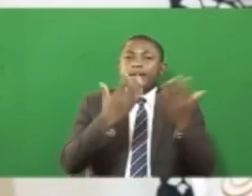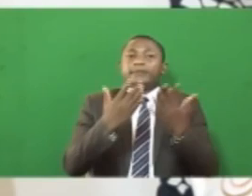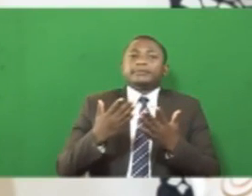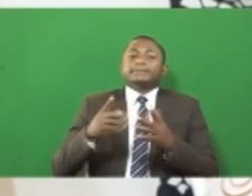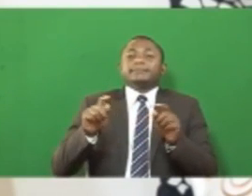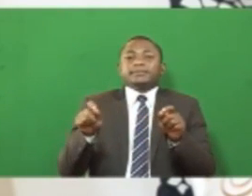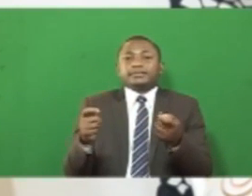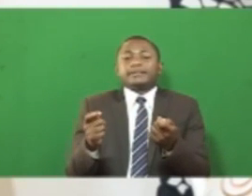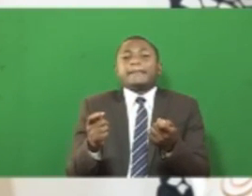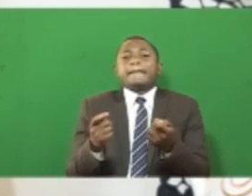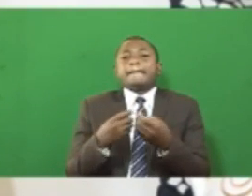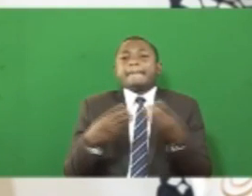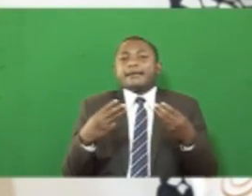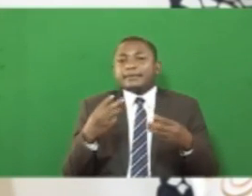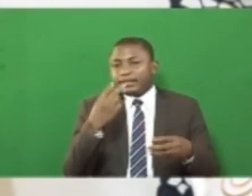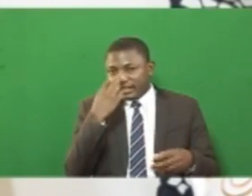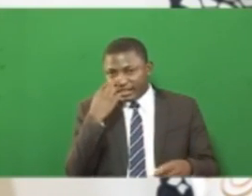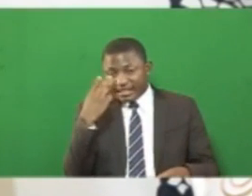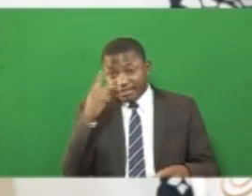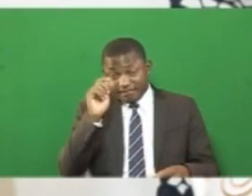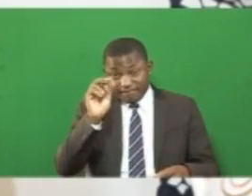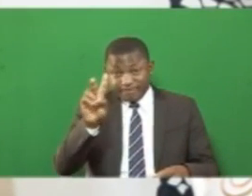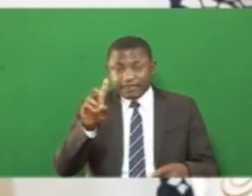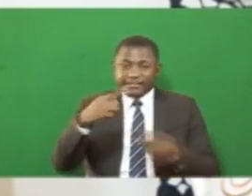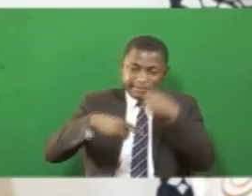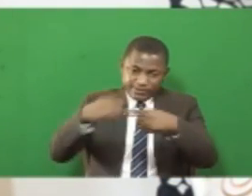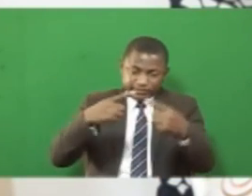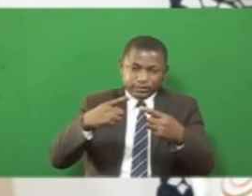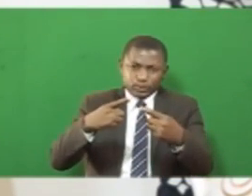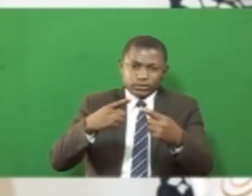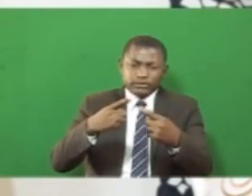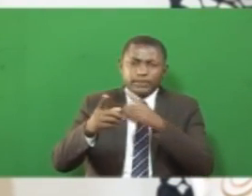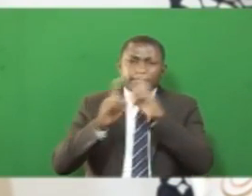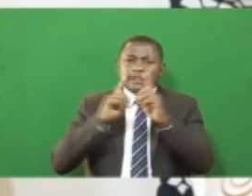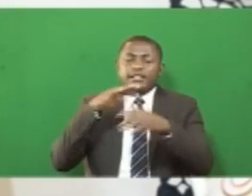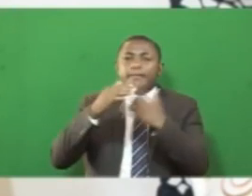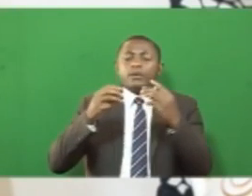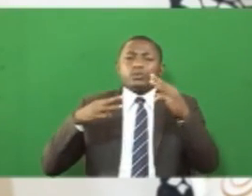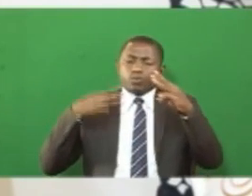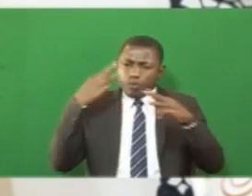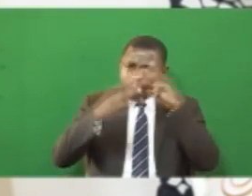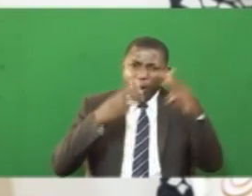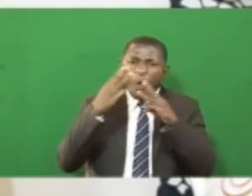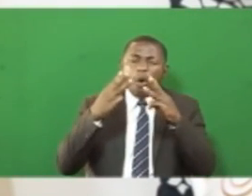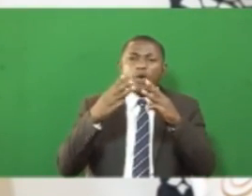Tinomuchingamidza zvakare vateereri. Tiri kuenderera mberi, tiri kutaura pamusoro pehondo pamutemo waMwari.